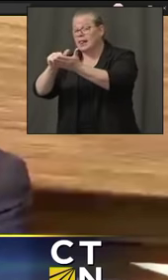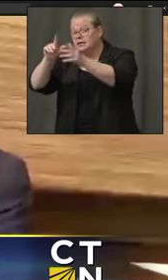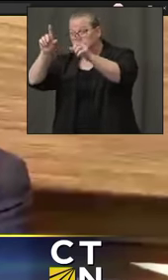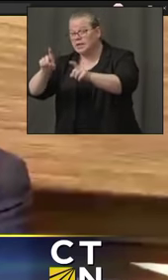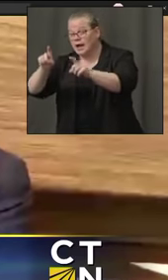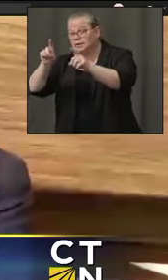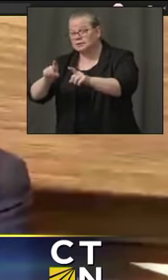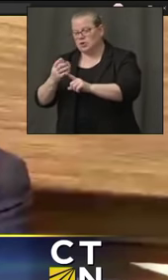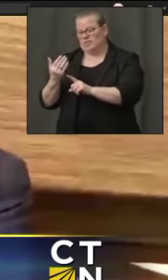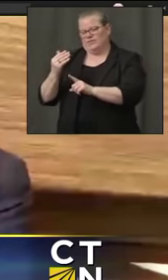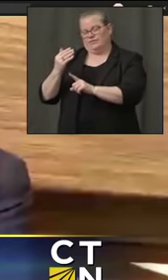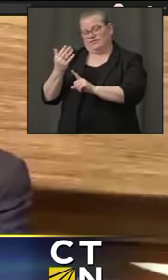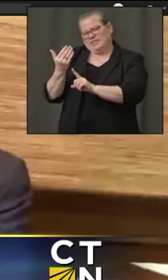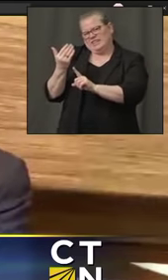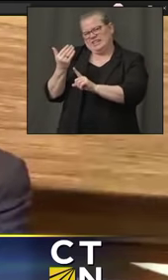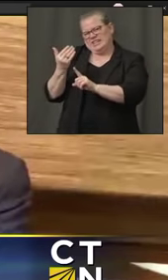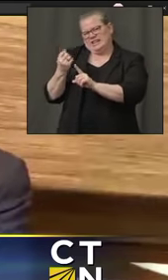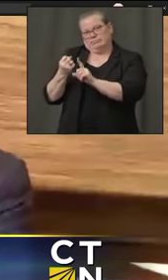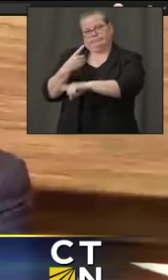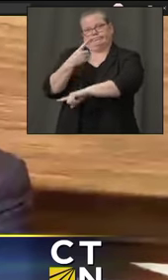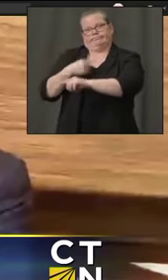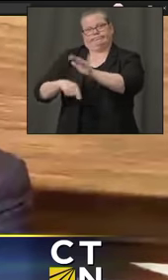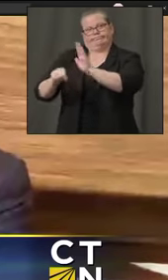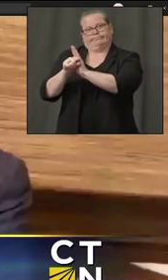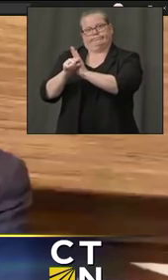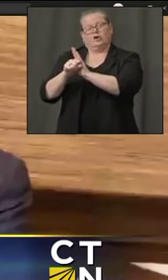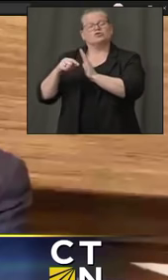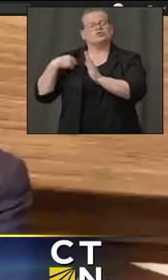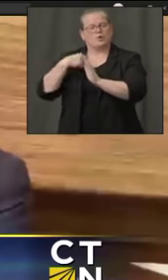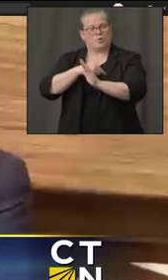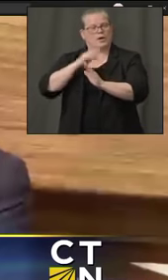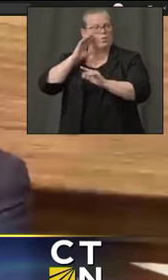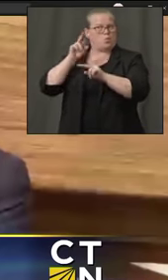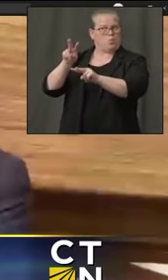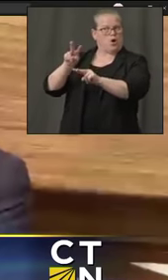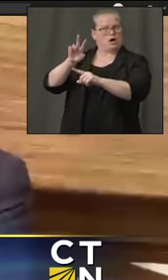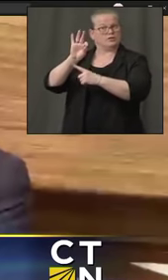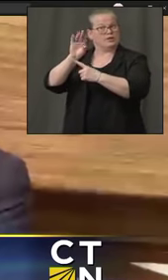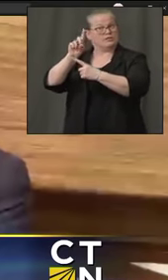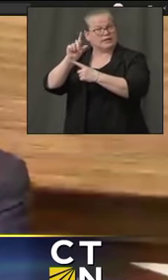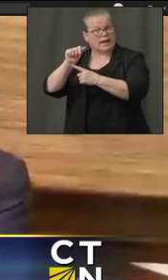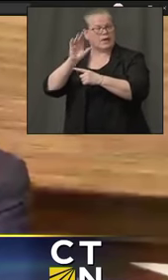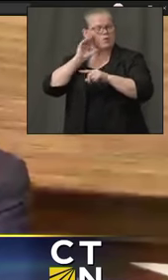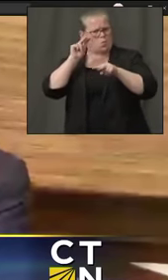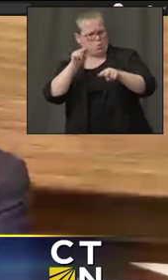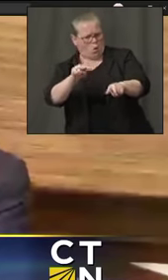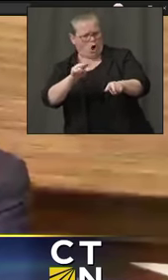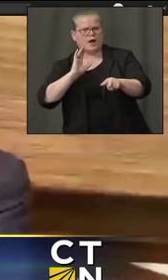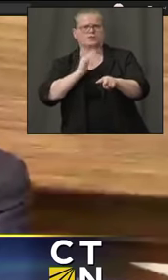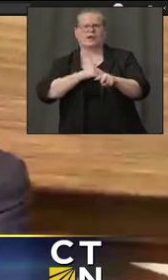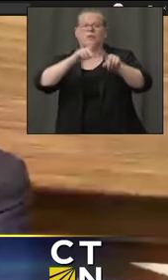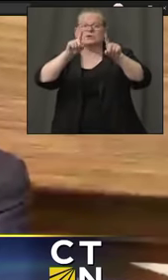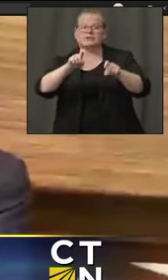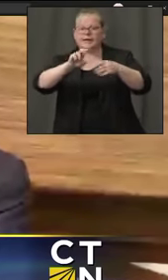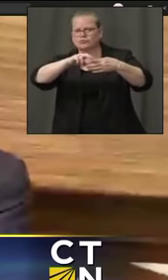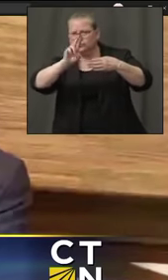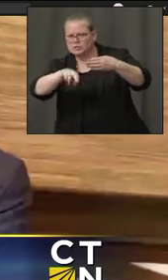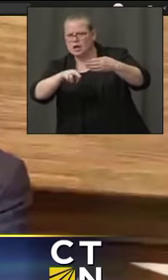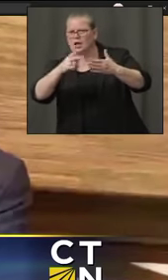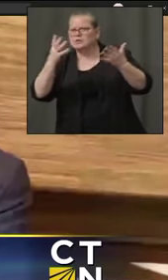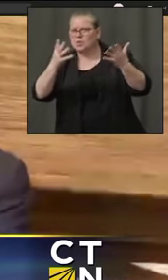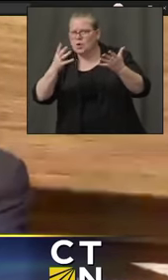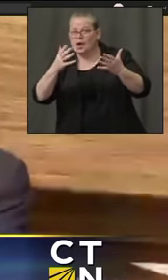monitor and take instruction from the FDA as to how we proceed and work very directly with our state partners on the next